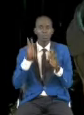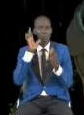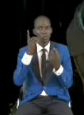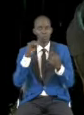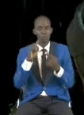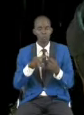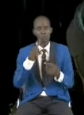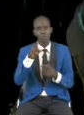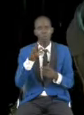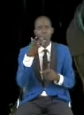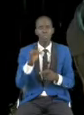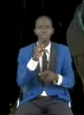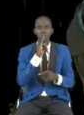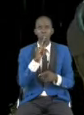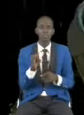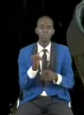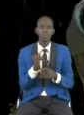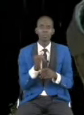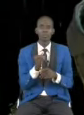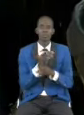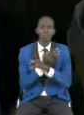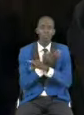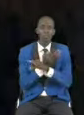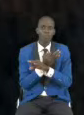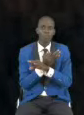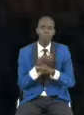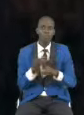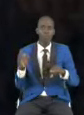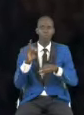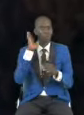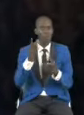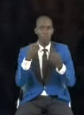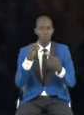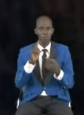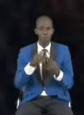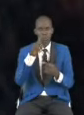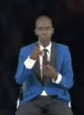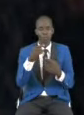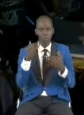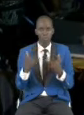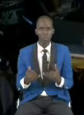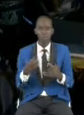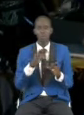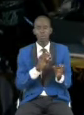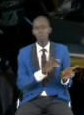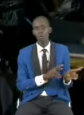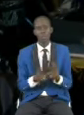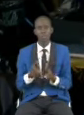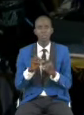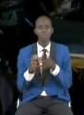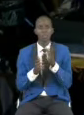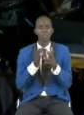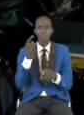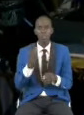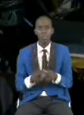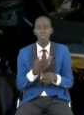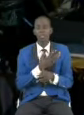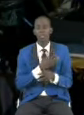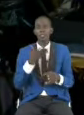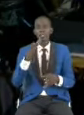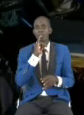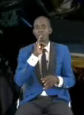There's freedom in salvation. And freedom has come to you already. And then there's assurance